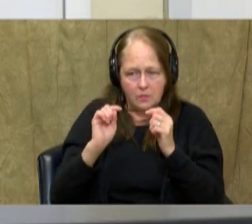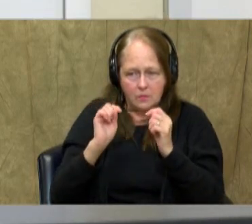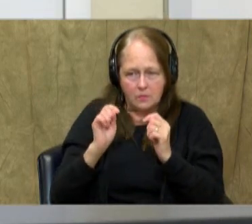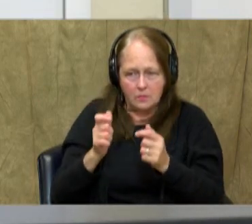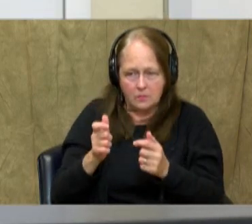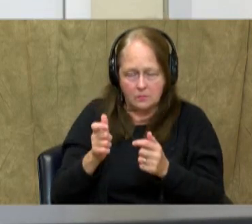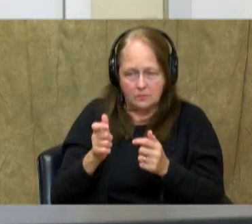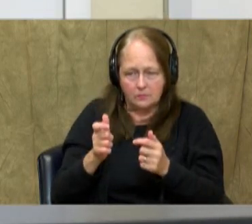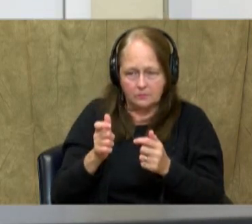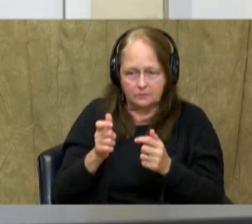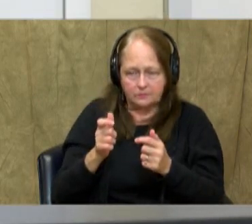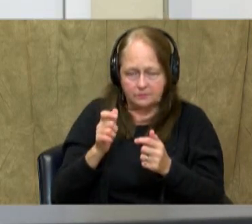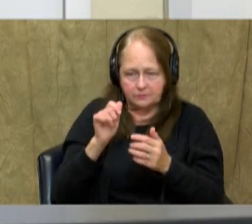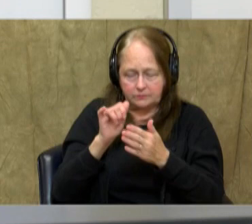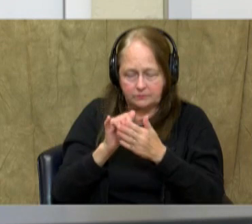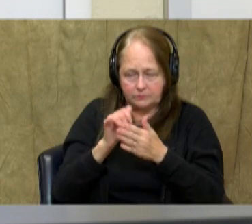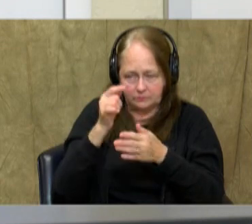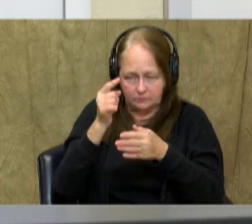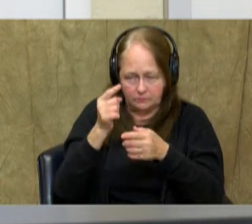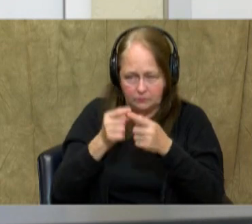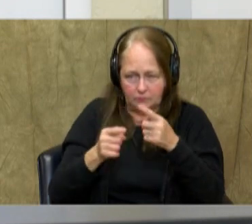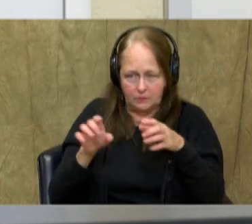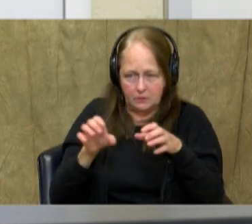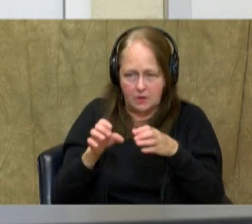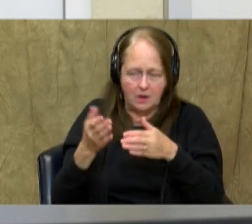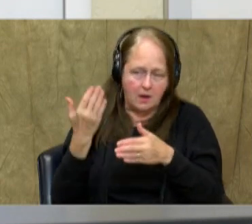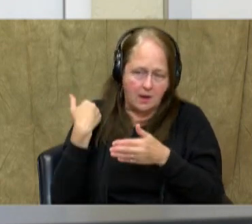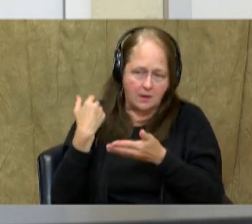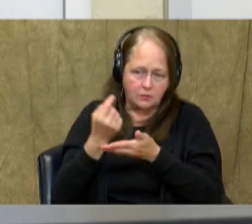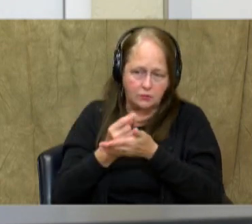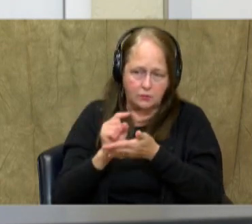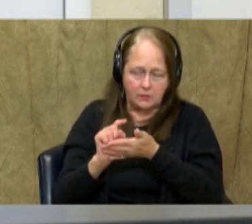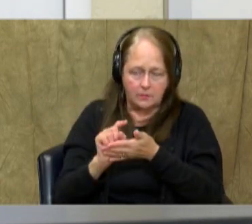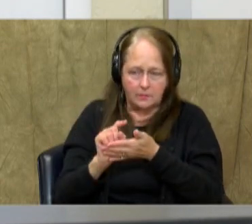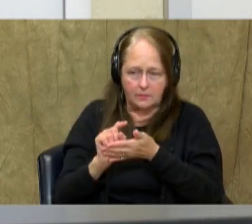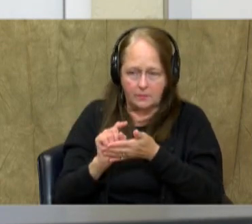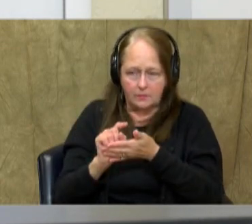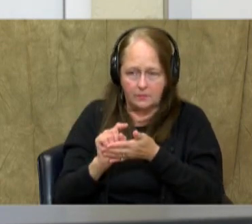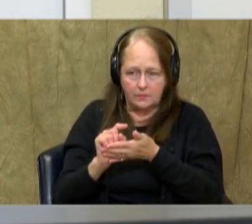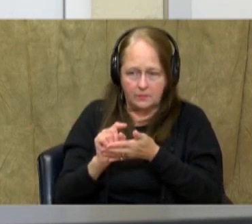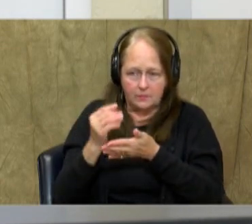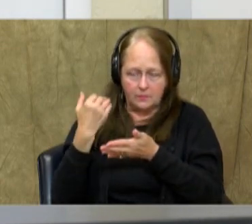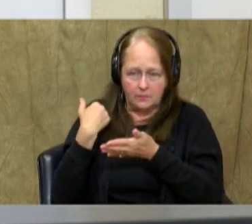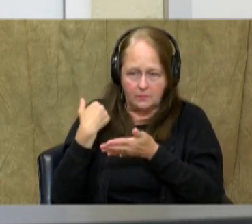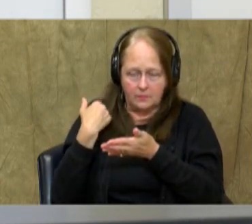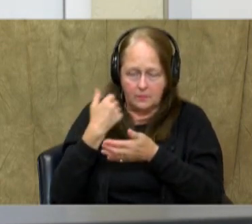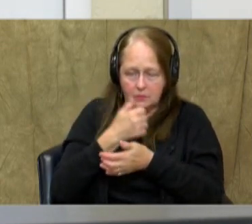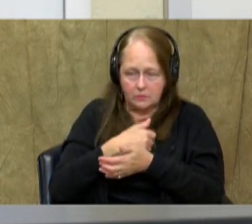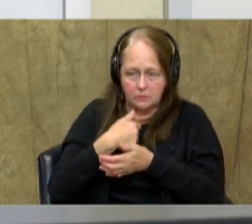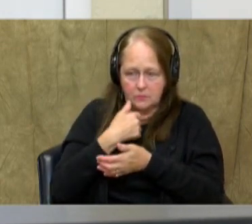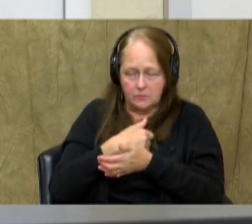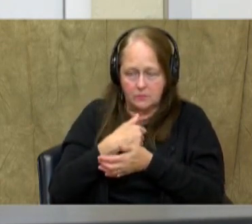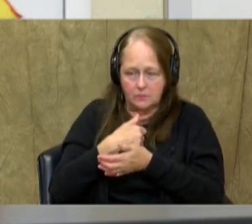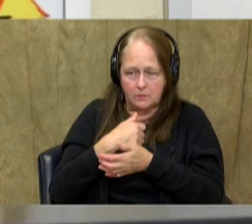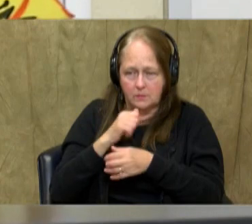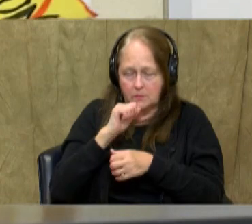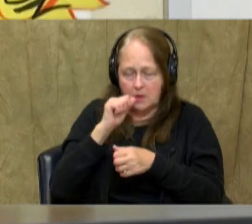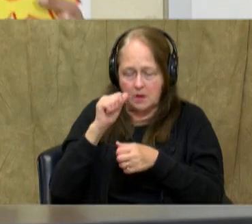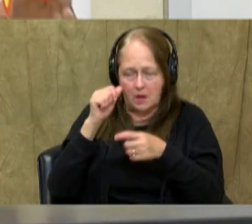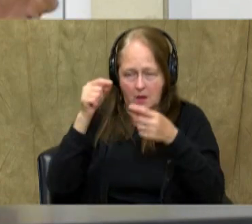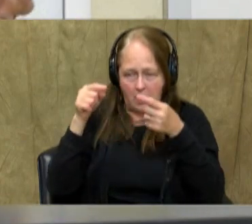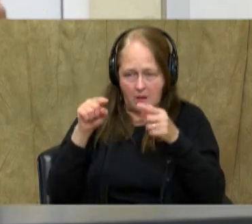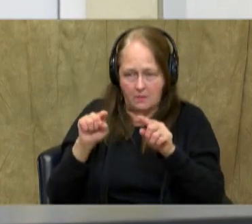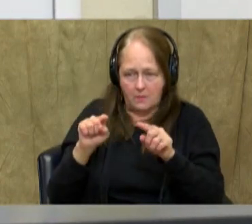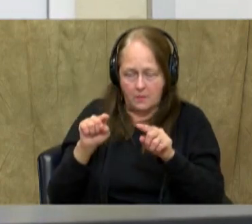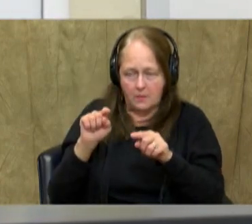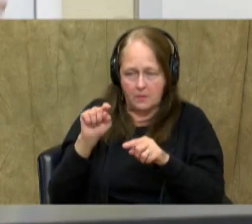We're going to kind of modify what we did last week. And very quickly, talking about last week, I apologize that my model didn't turn out exactly